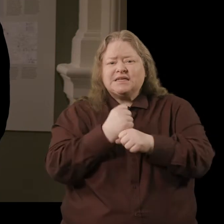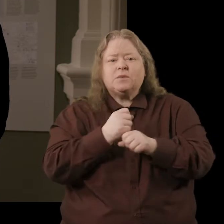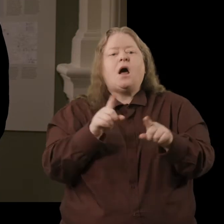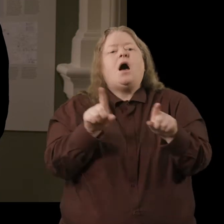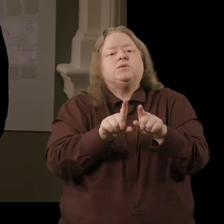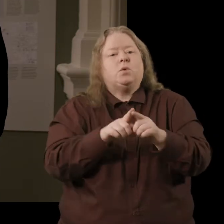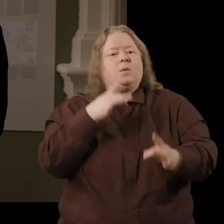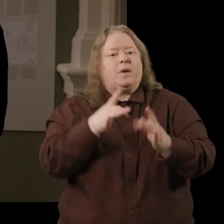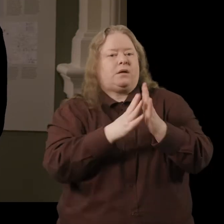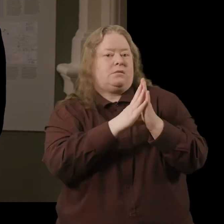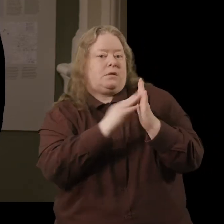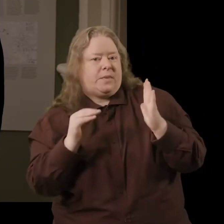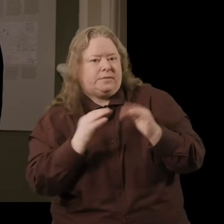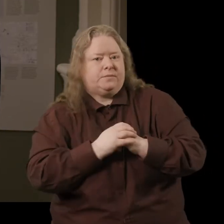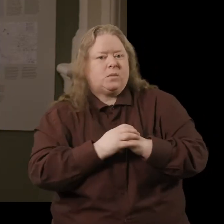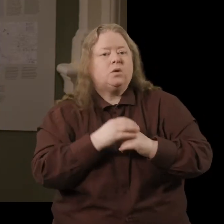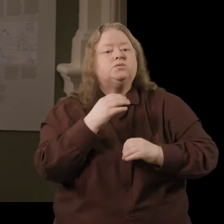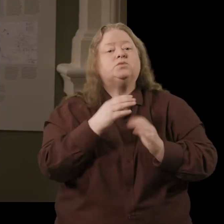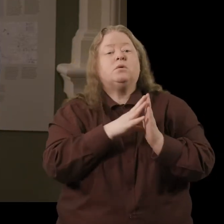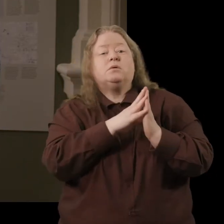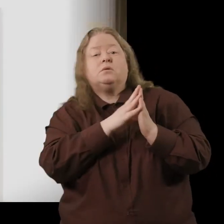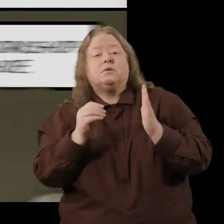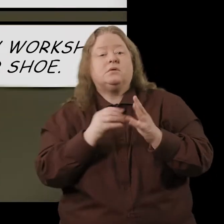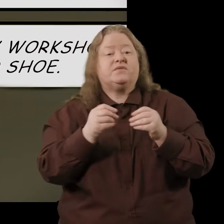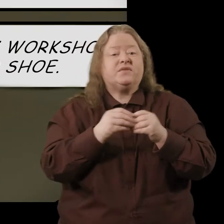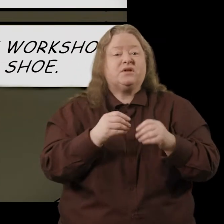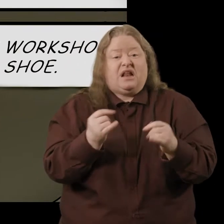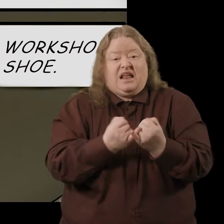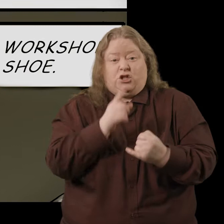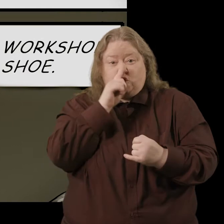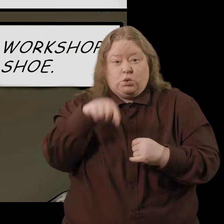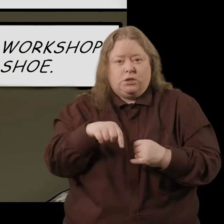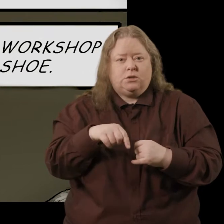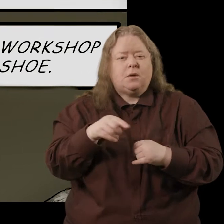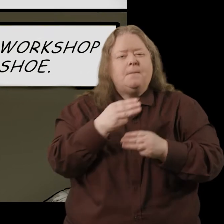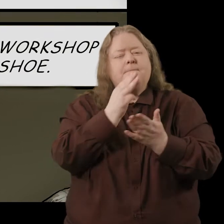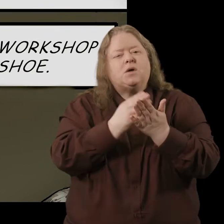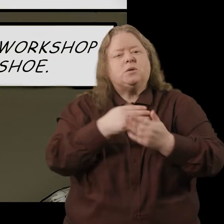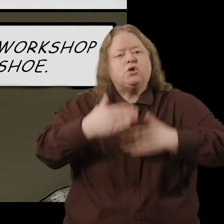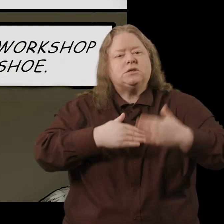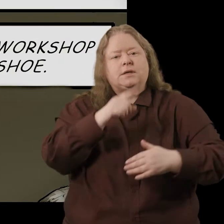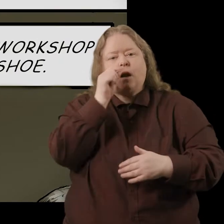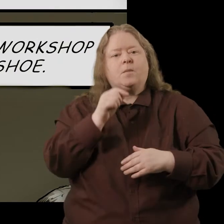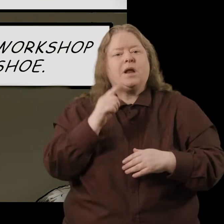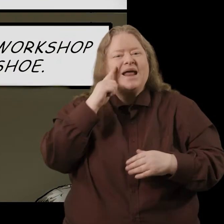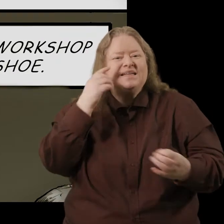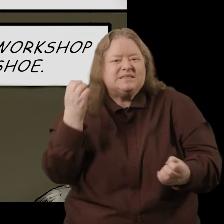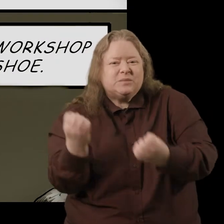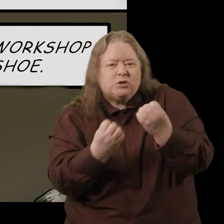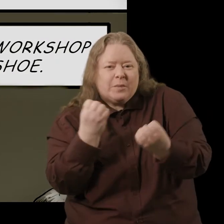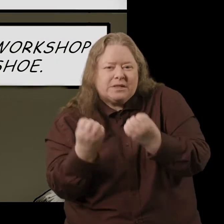make a replica, to recreate an object, such as the shoe here. This is part of a process called